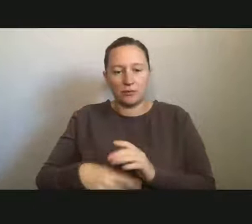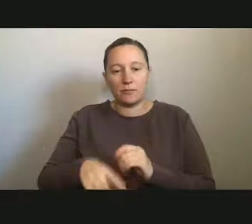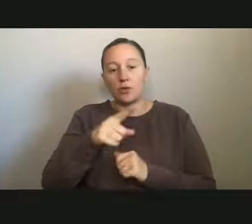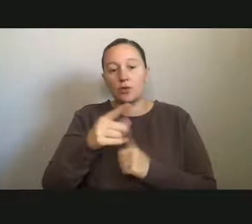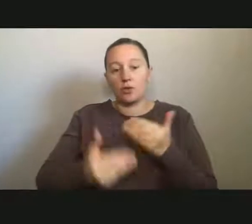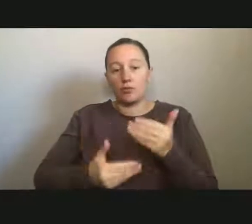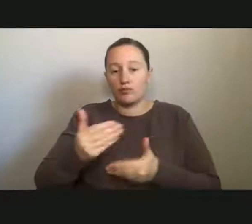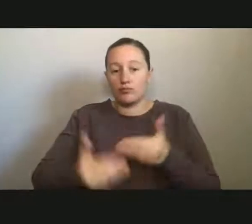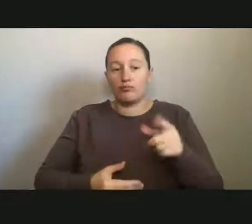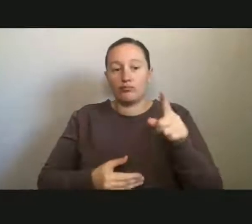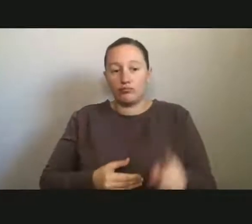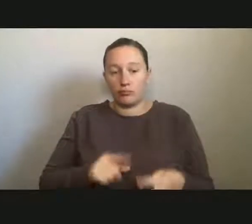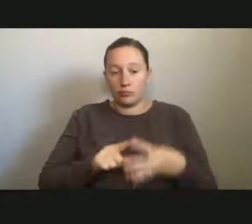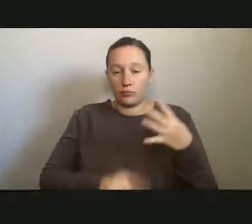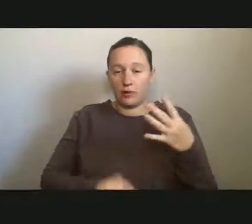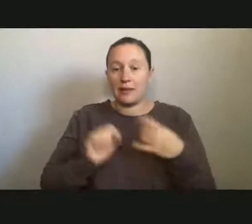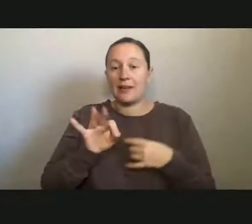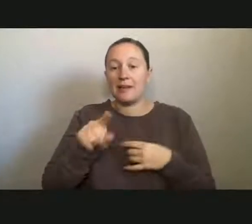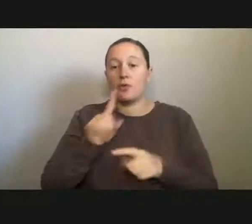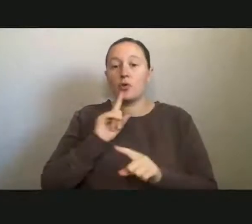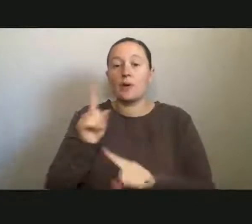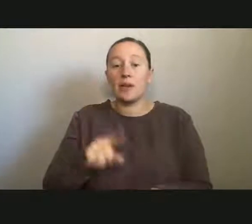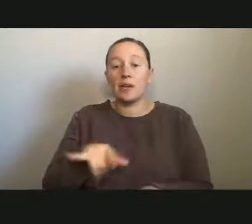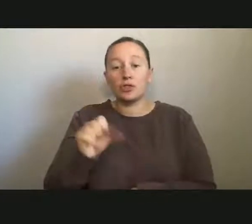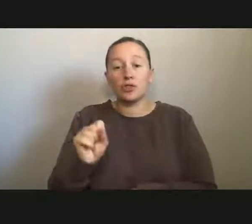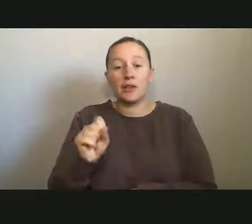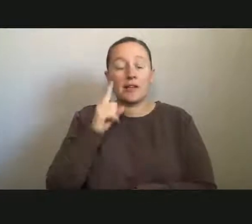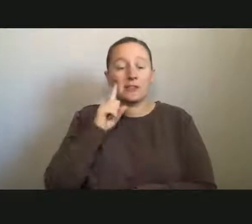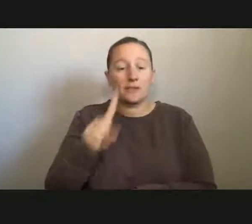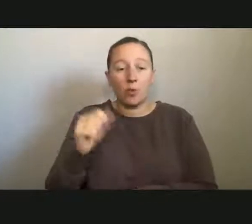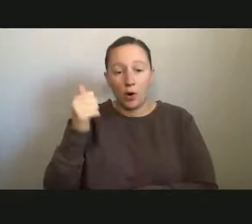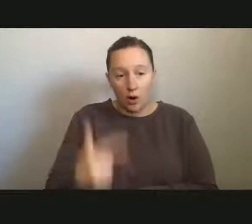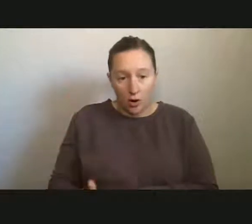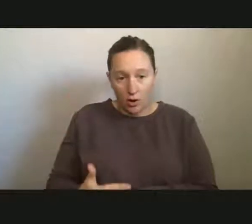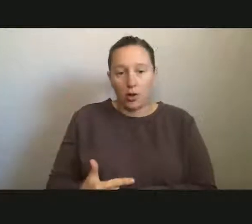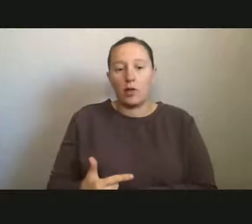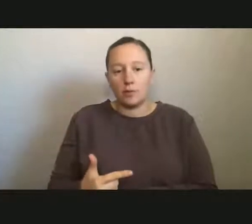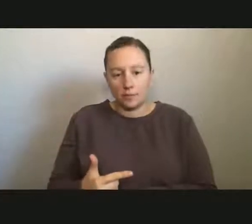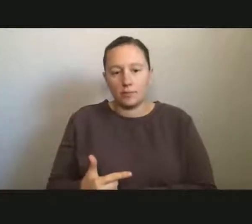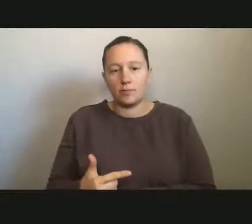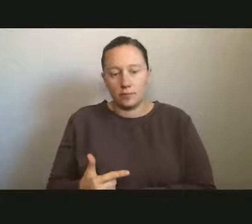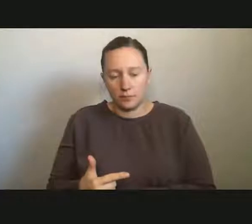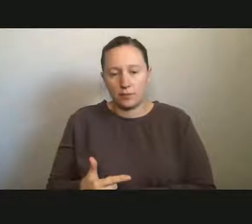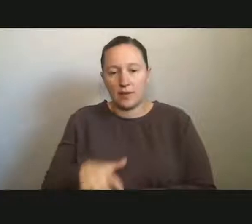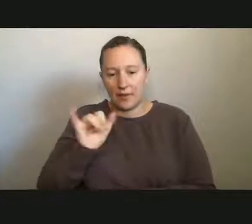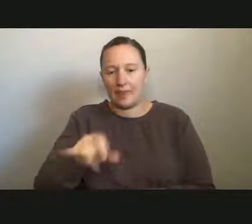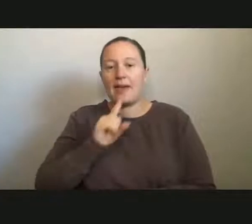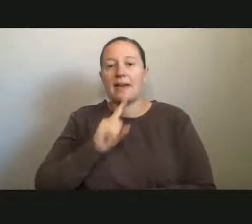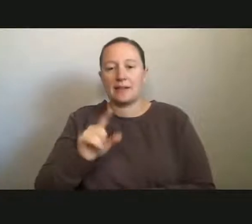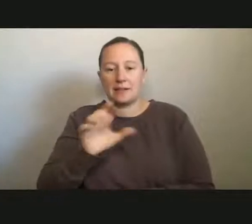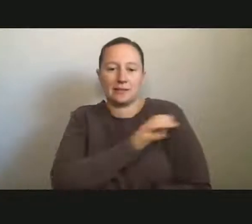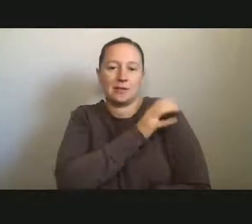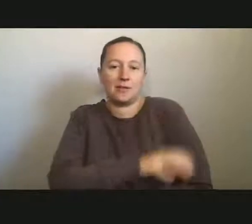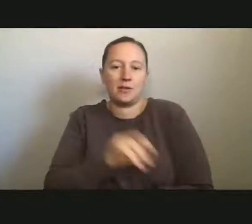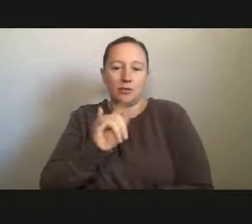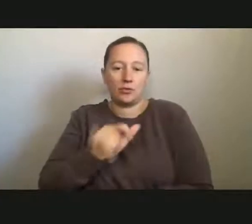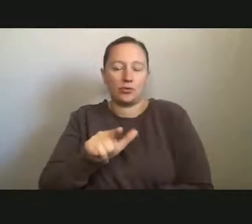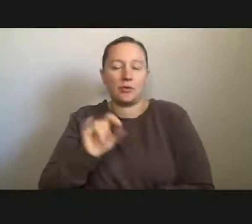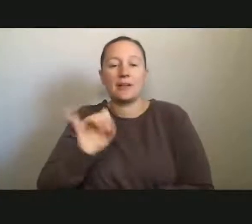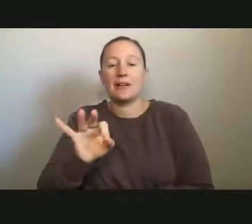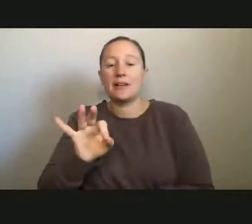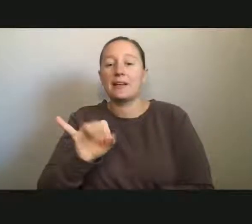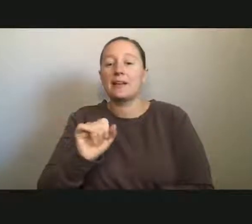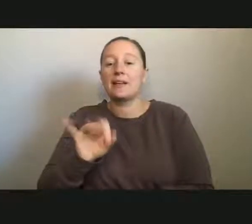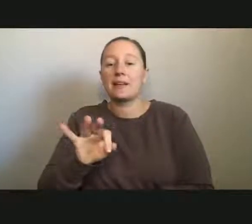through each one of these questions, if you answer yes to all of them, this is a clinical trial. If you answer no to any one